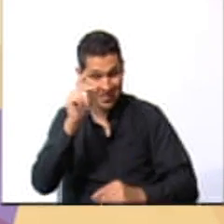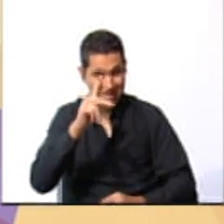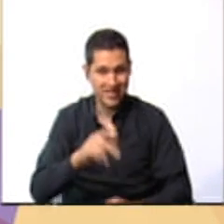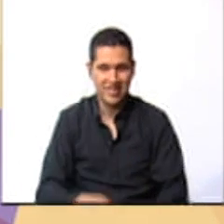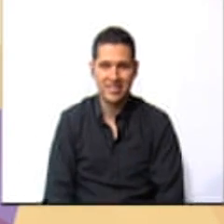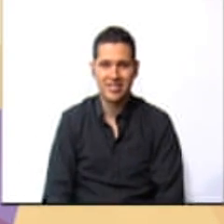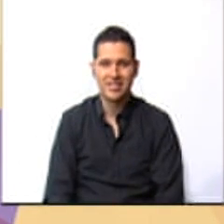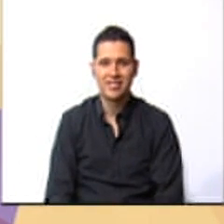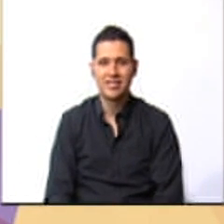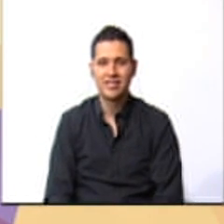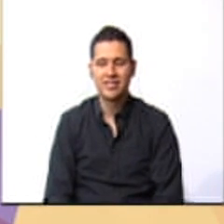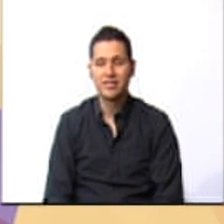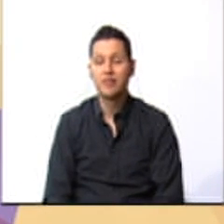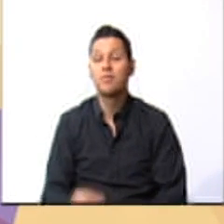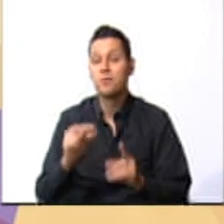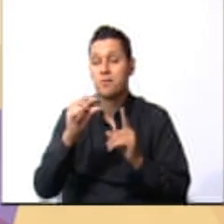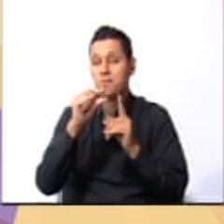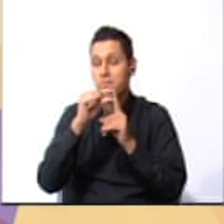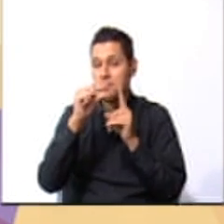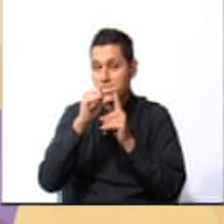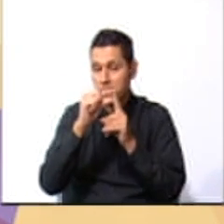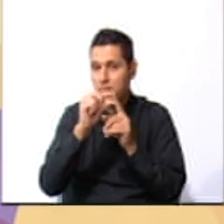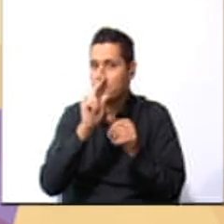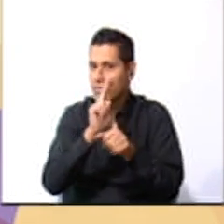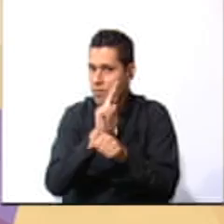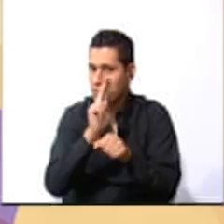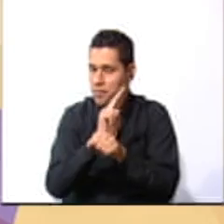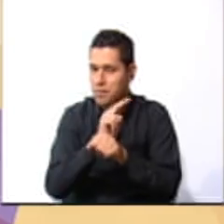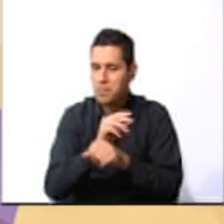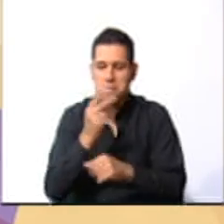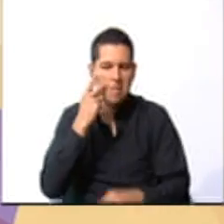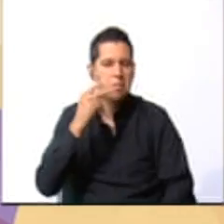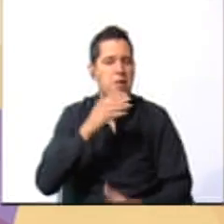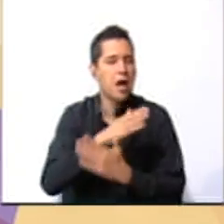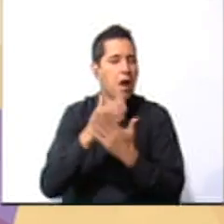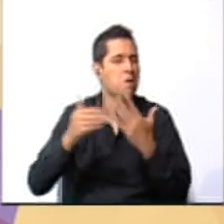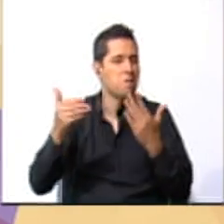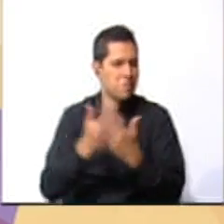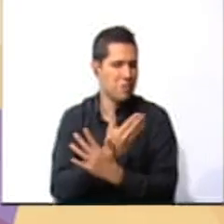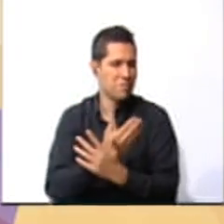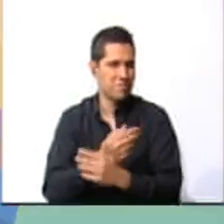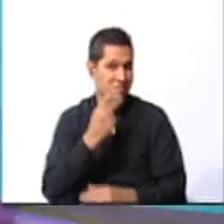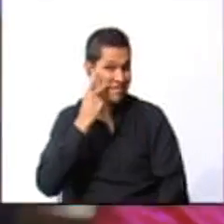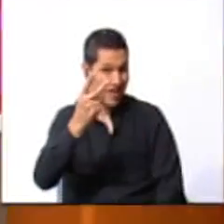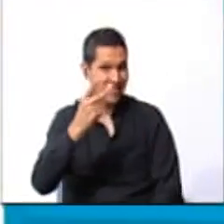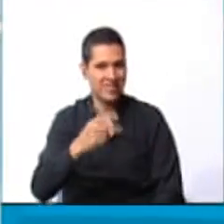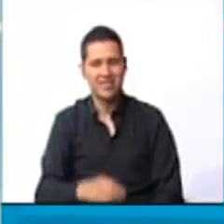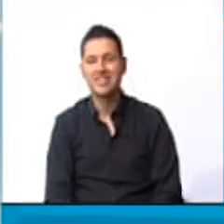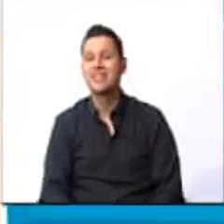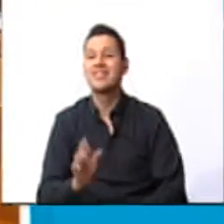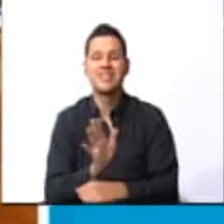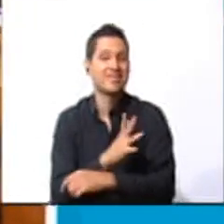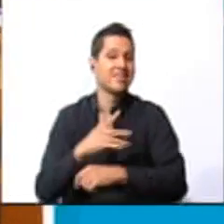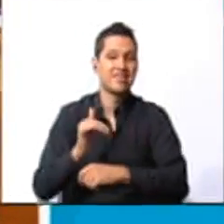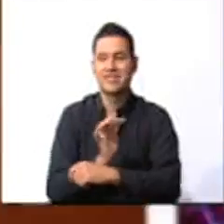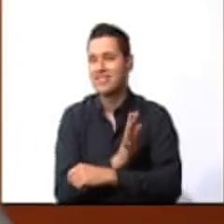comunidad, preposiciones, y vamos a ver algo nuevo. Let's go. Yes, teacher.